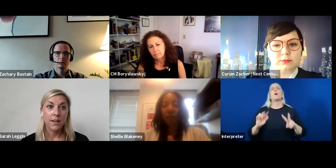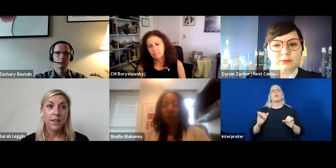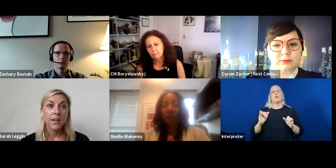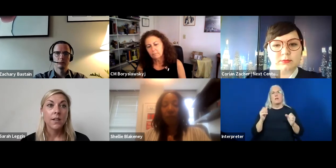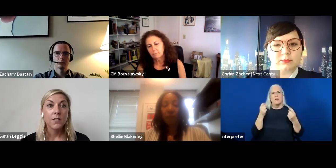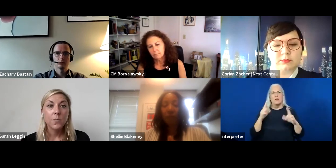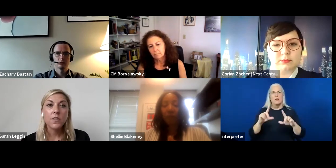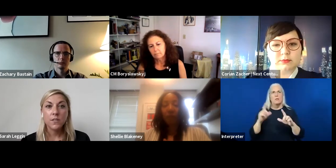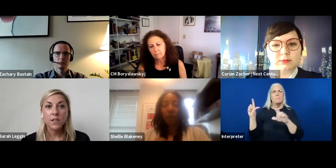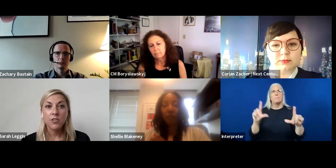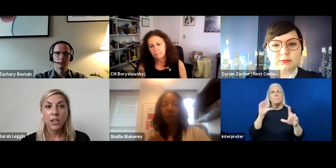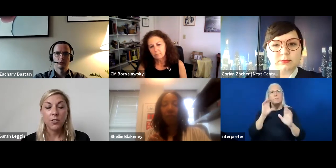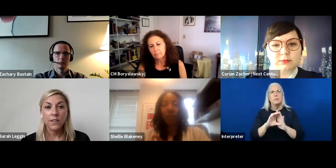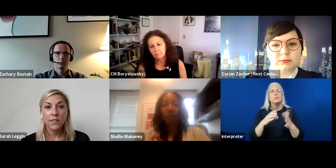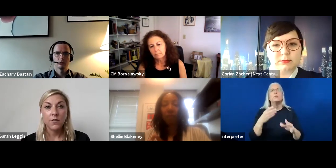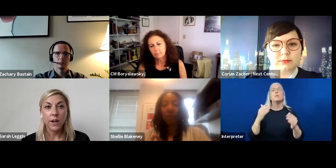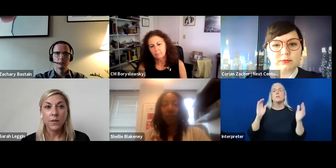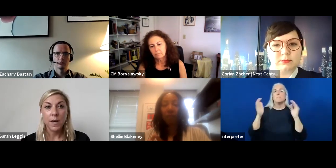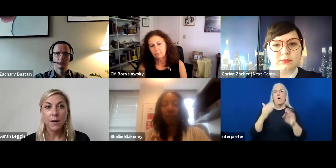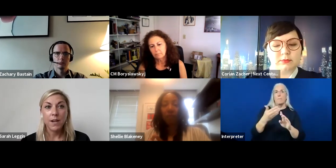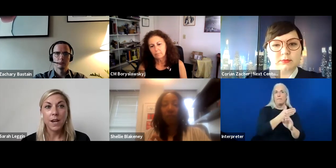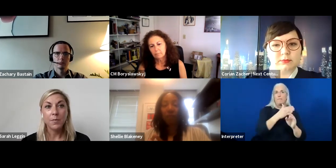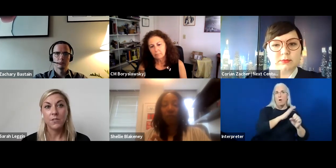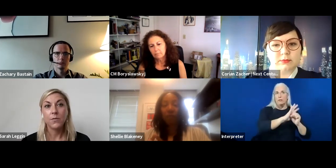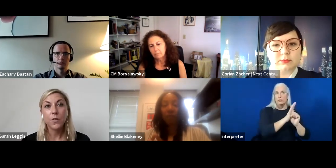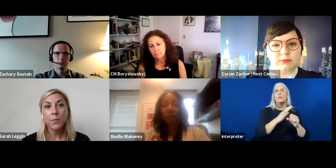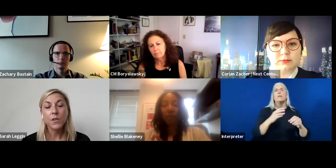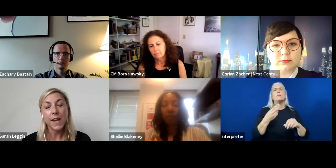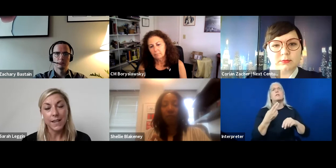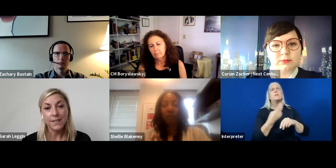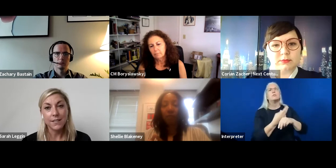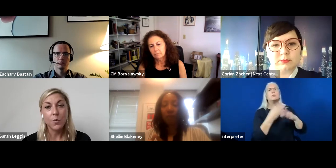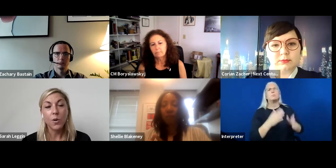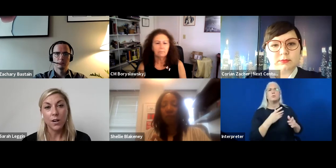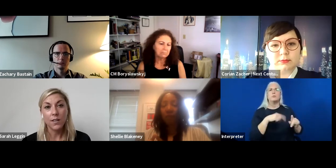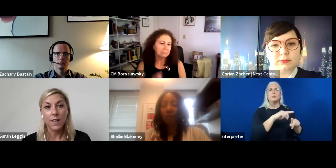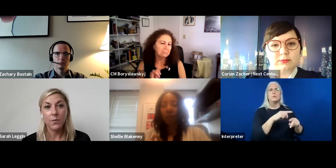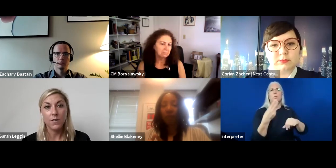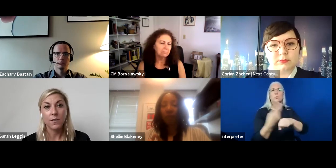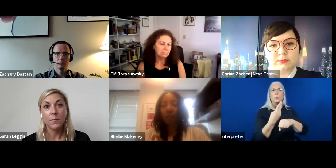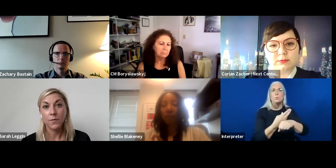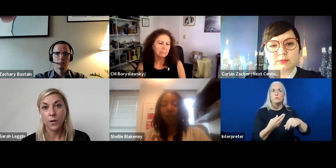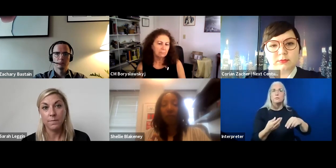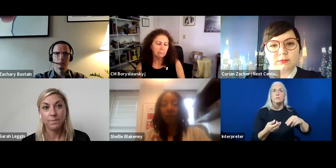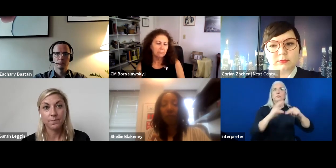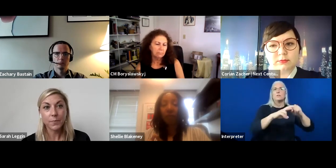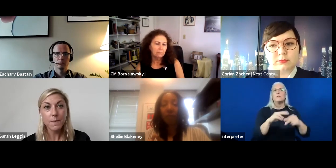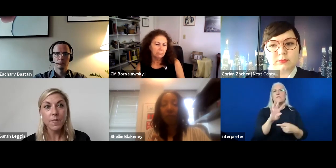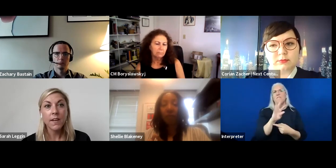pandemic, consumers' usage increased throughout the pandemic up to 40% more than it was